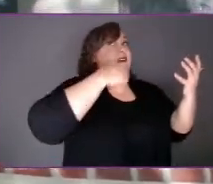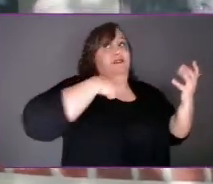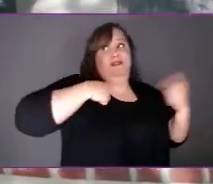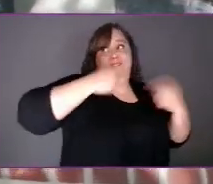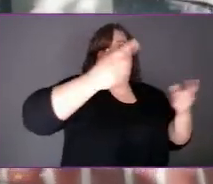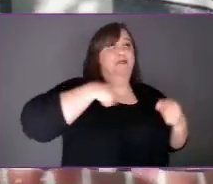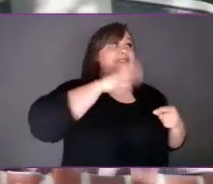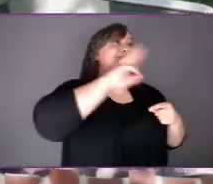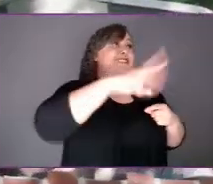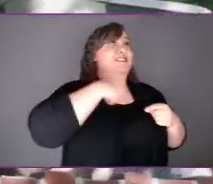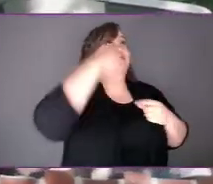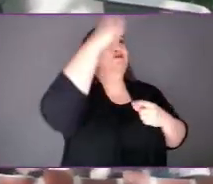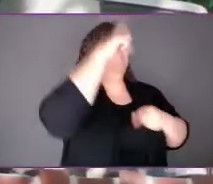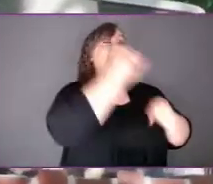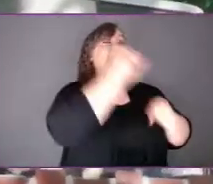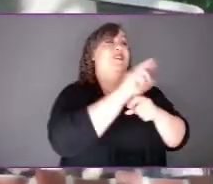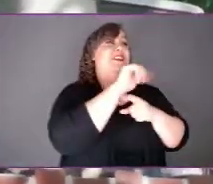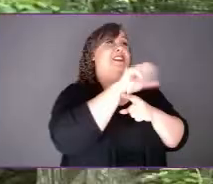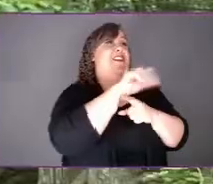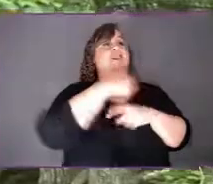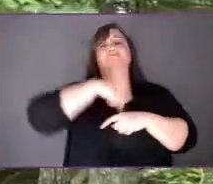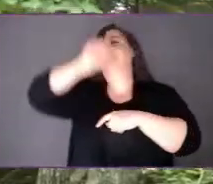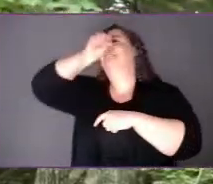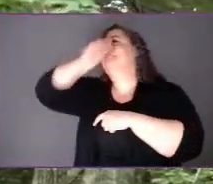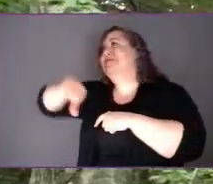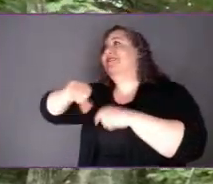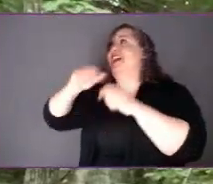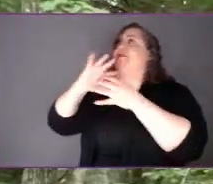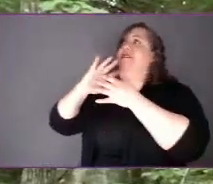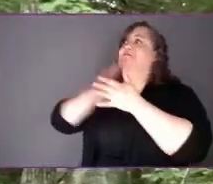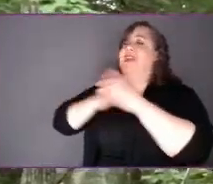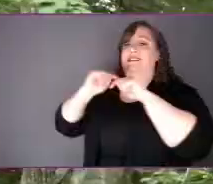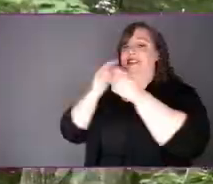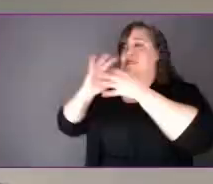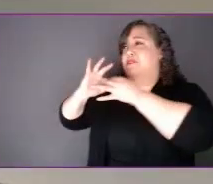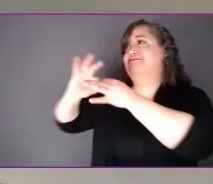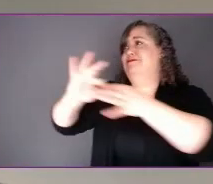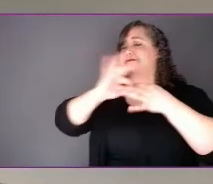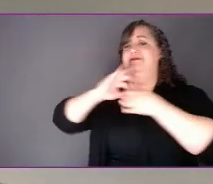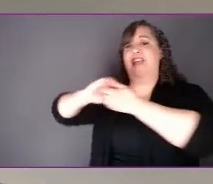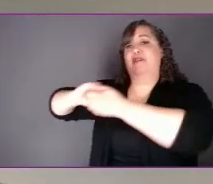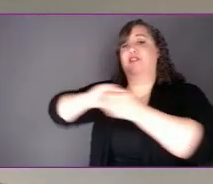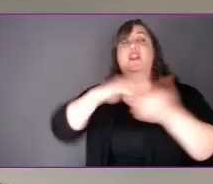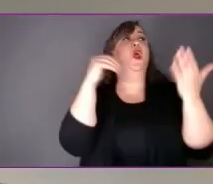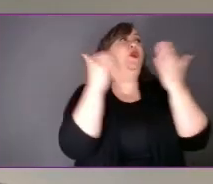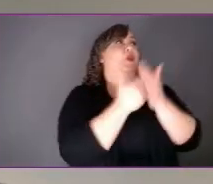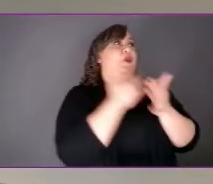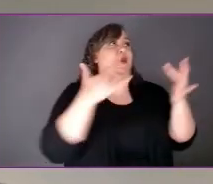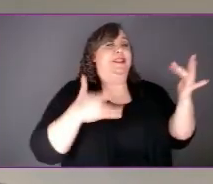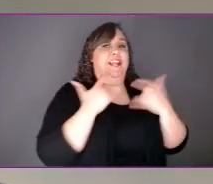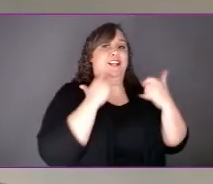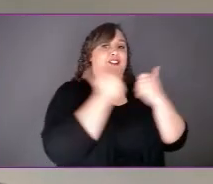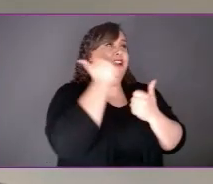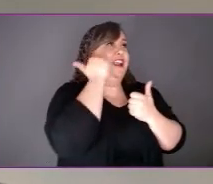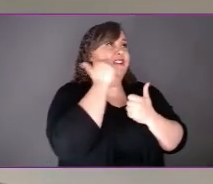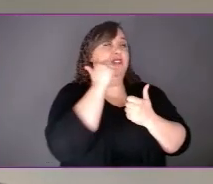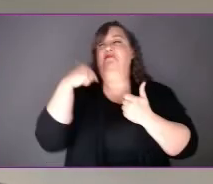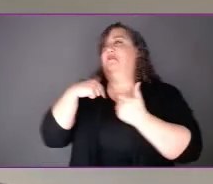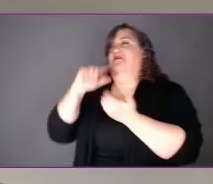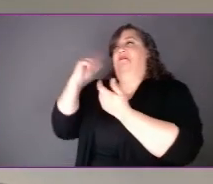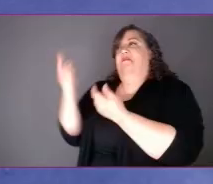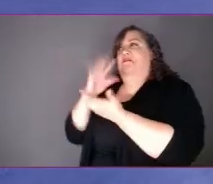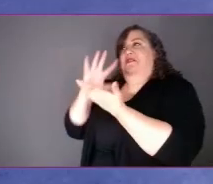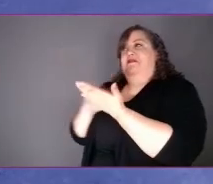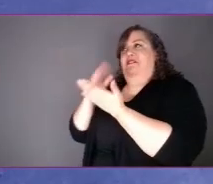love how collaborative and supportive my team are. There's a new and exciting challenge every day. I'm always learning something new, and I feel like I'm part of a really